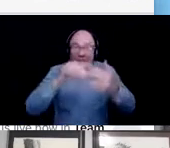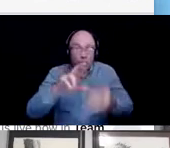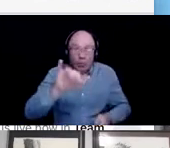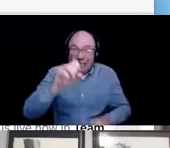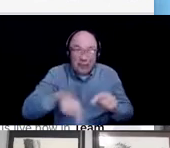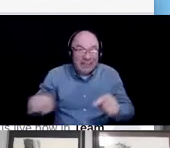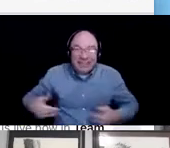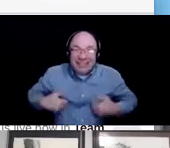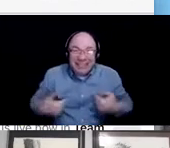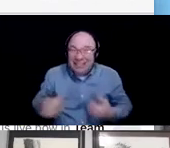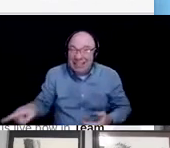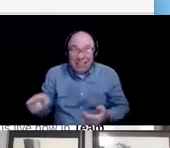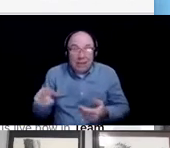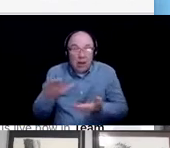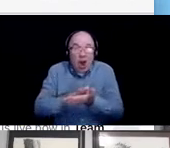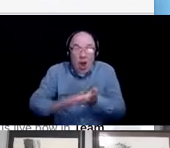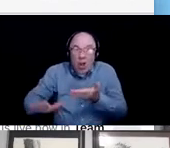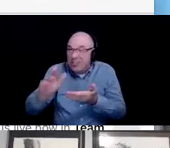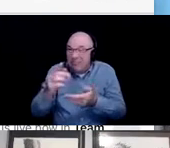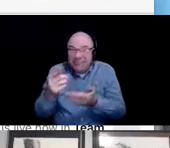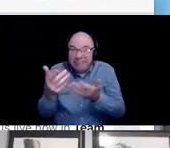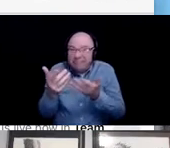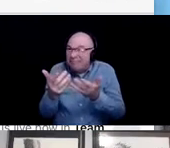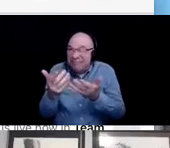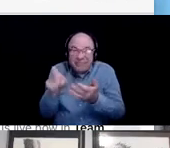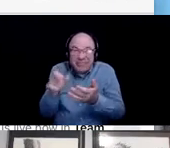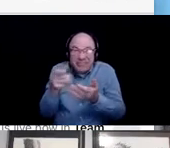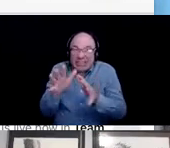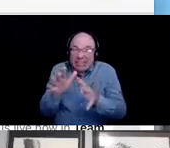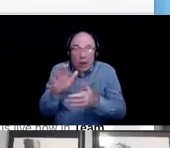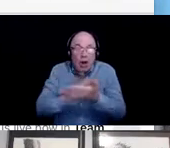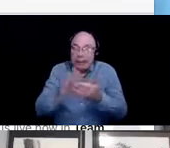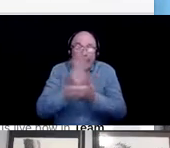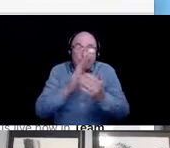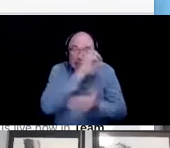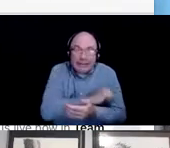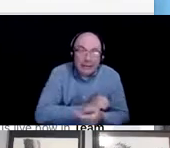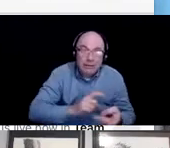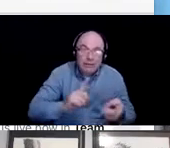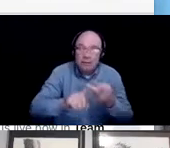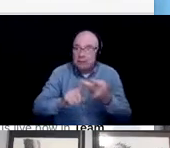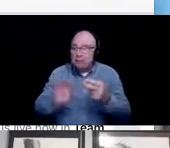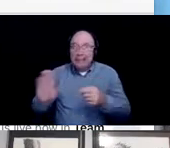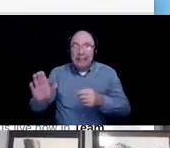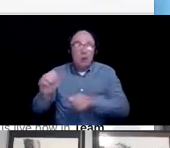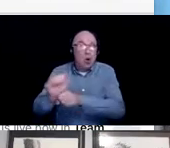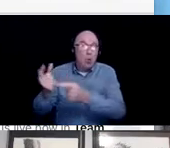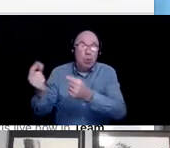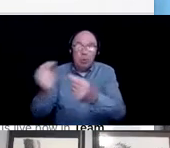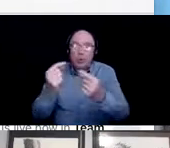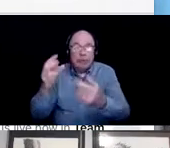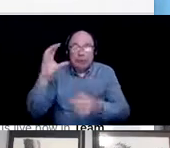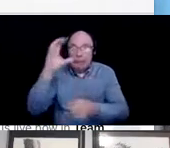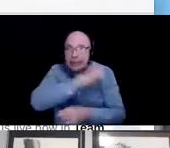young guy. I mean, he was finishing college. He missed parts of college. He missed parts of days at work. His social